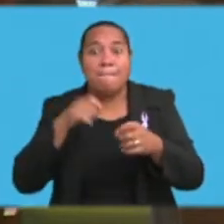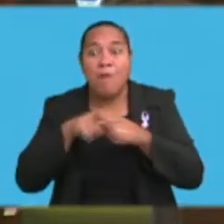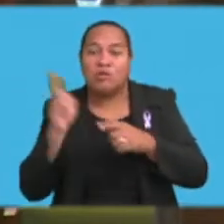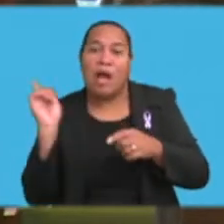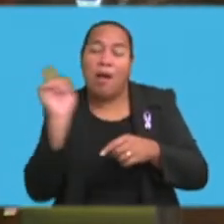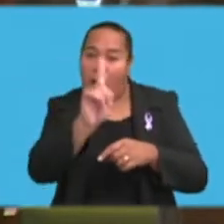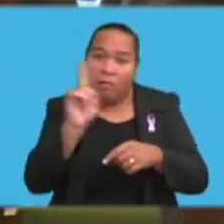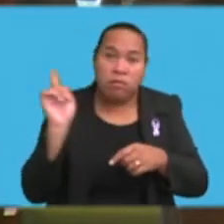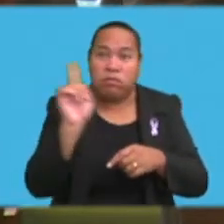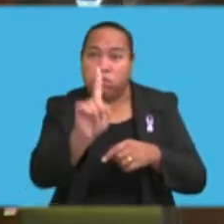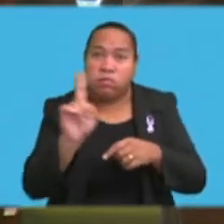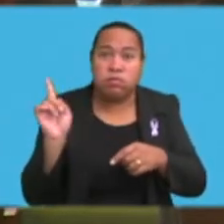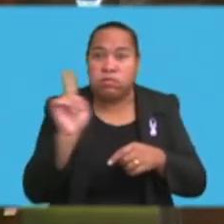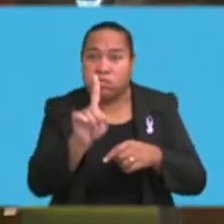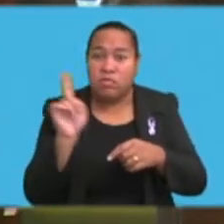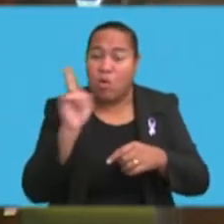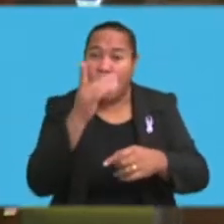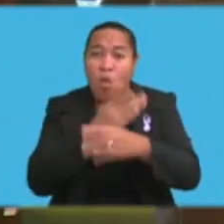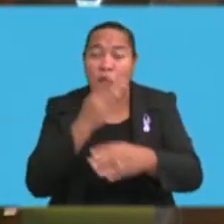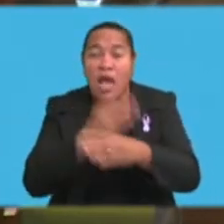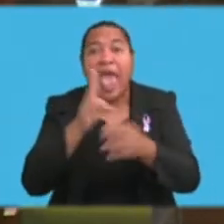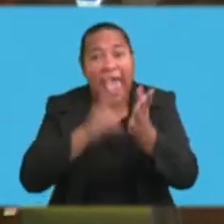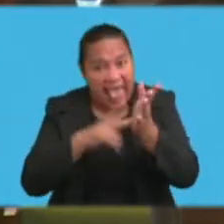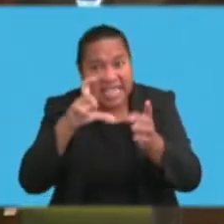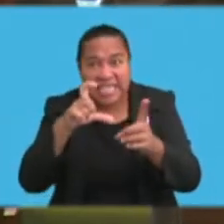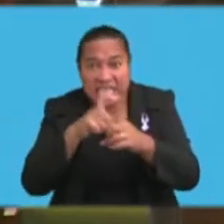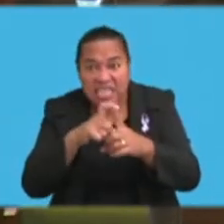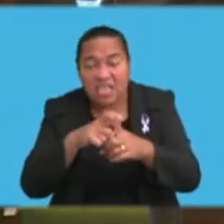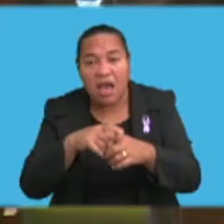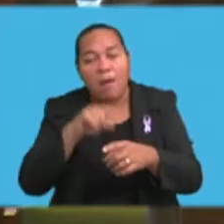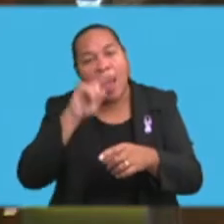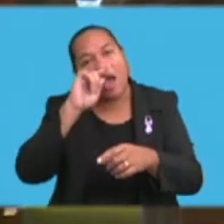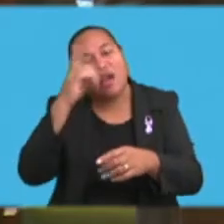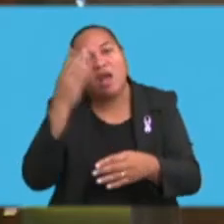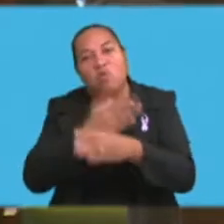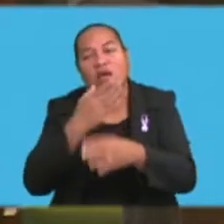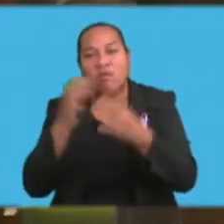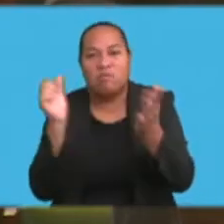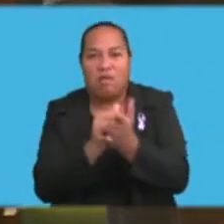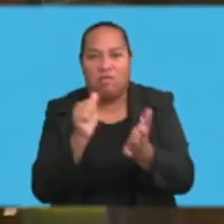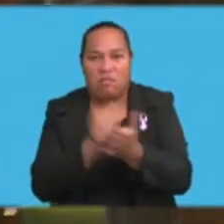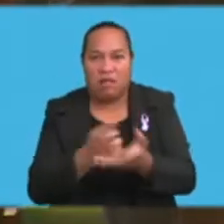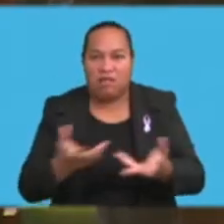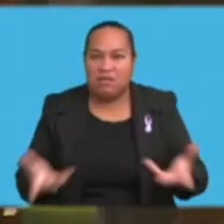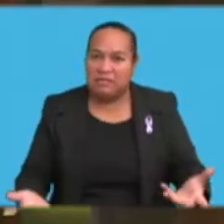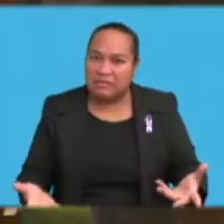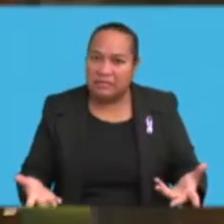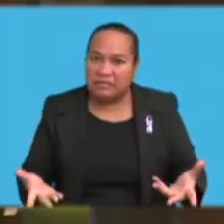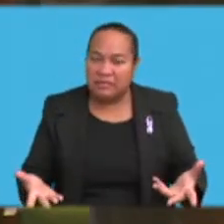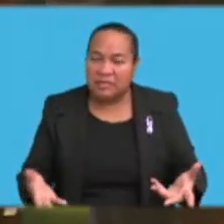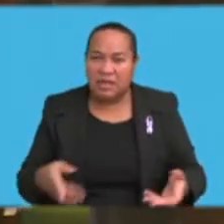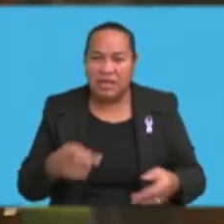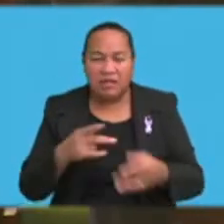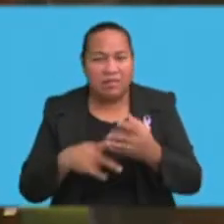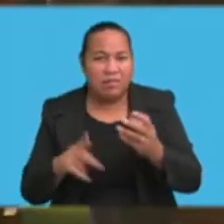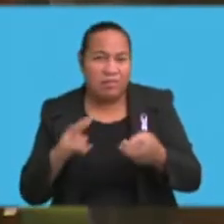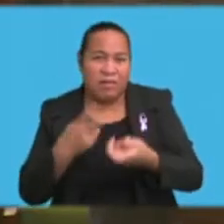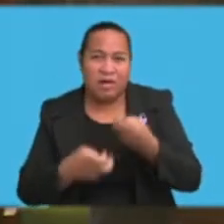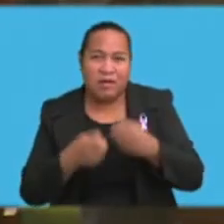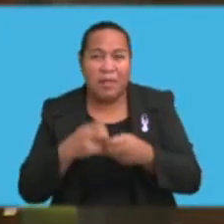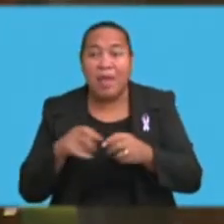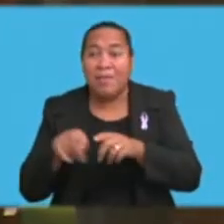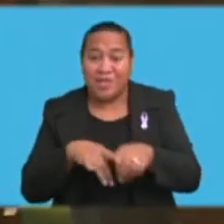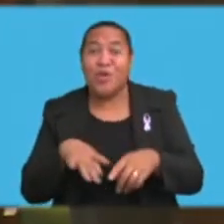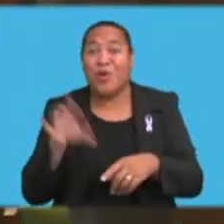and they cannot fully function. So they are there but not there. And this problem is called presentism. Presentism,